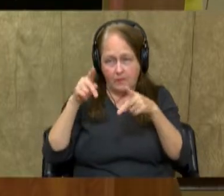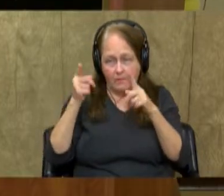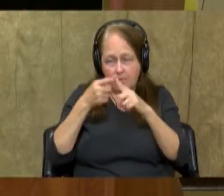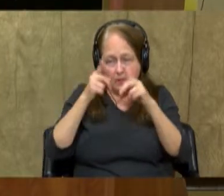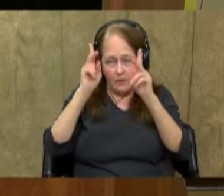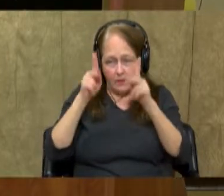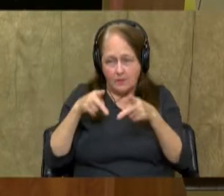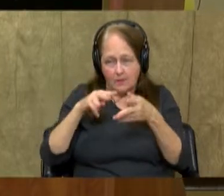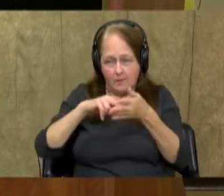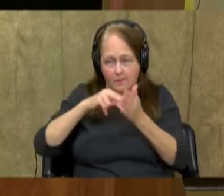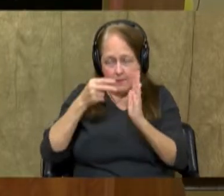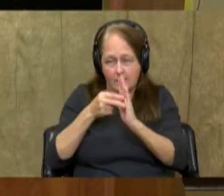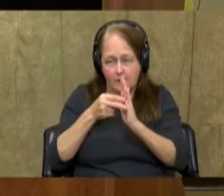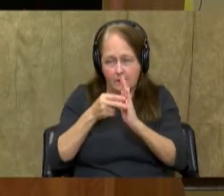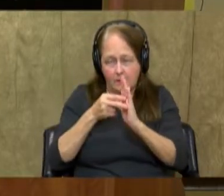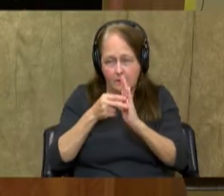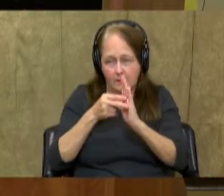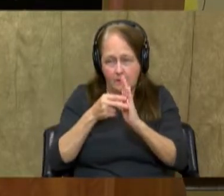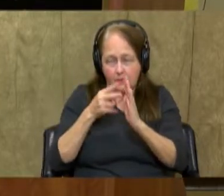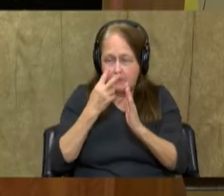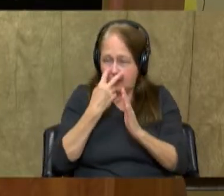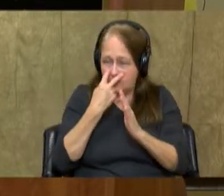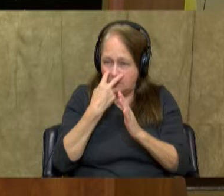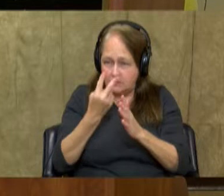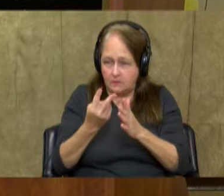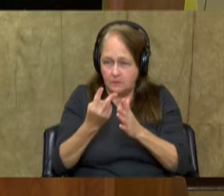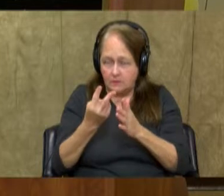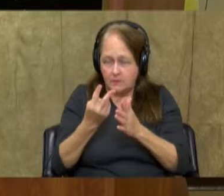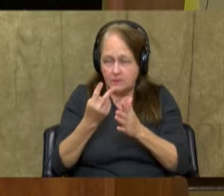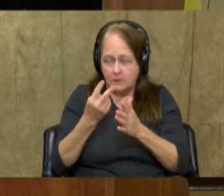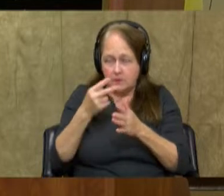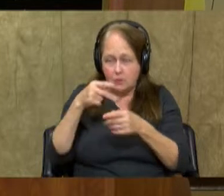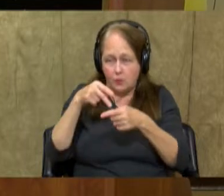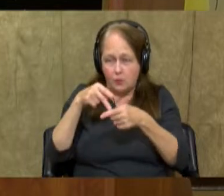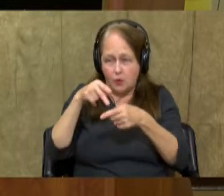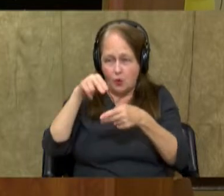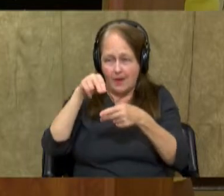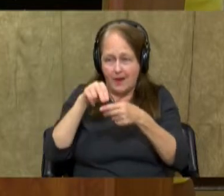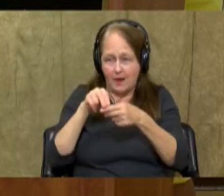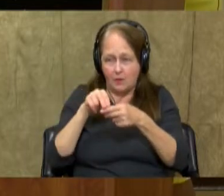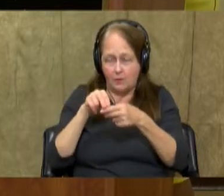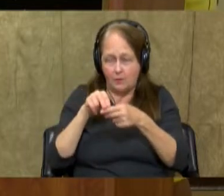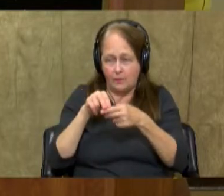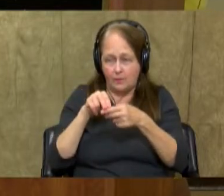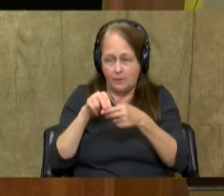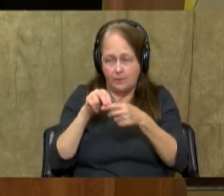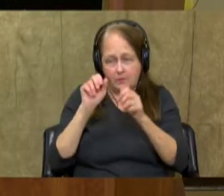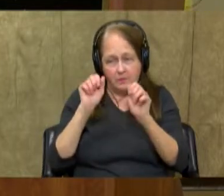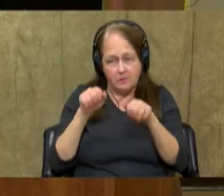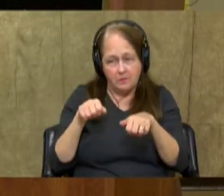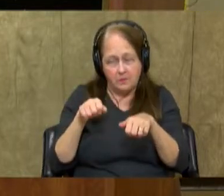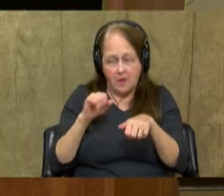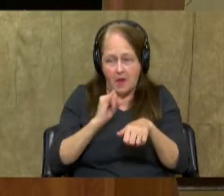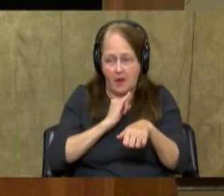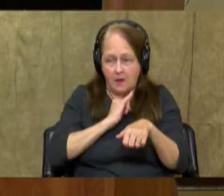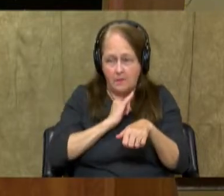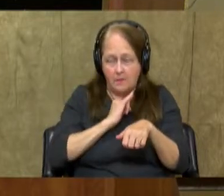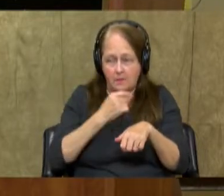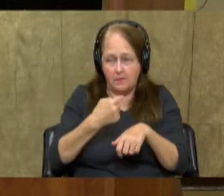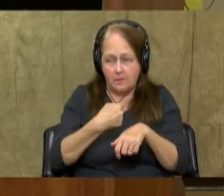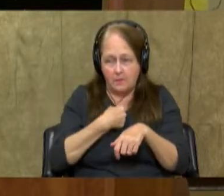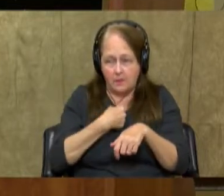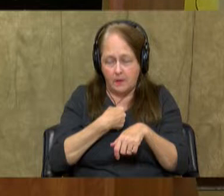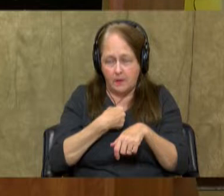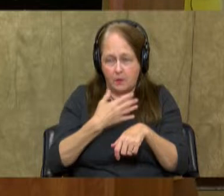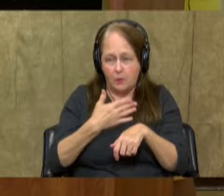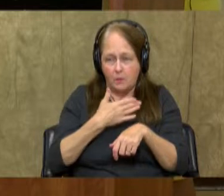first person means that we're going to see certain types of pronouns. Yes. Those pronouns could be I, me,